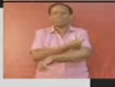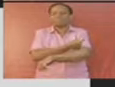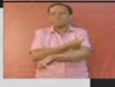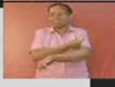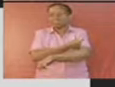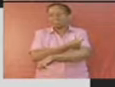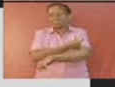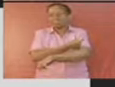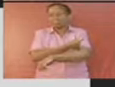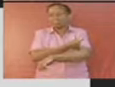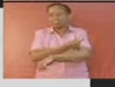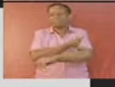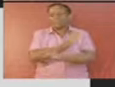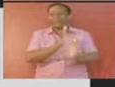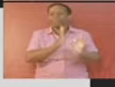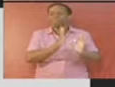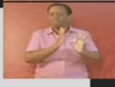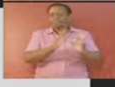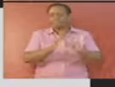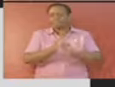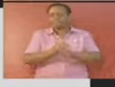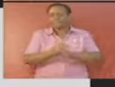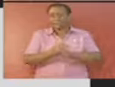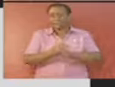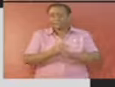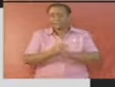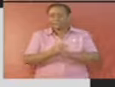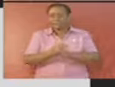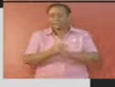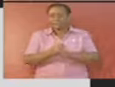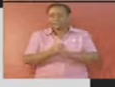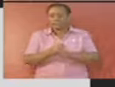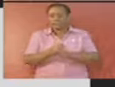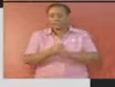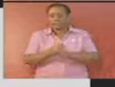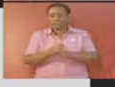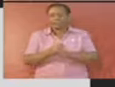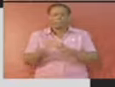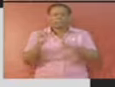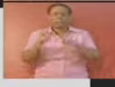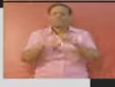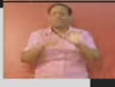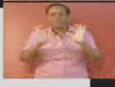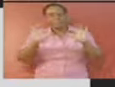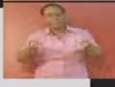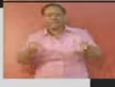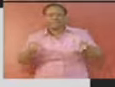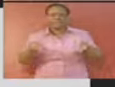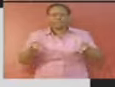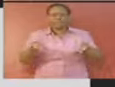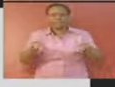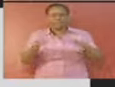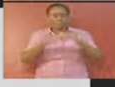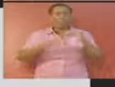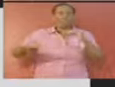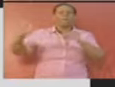years, consistently trying to get that threshold of herd immunity upwards of 95% on our population, thereby keeping